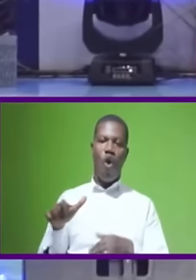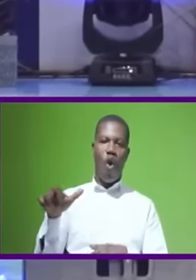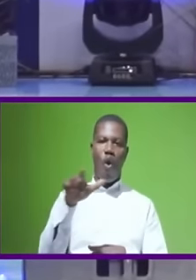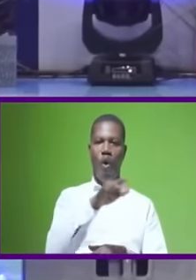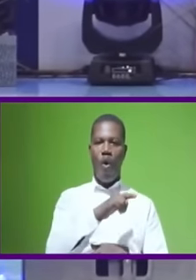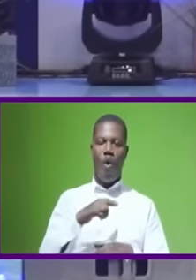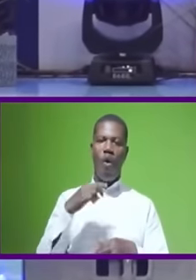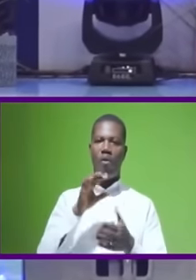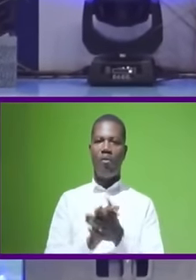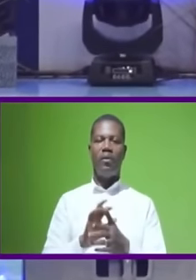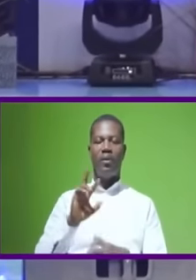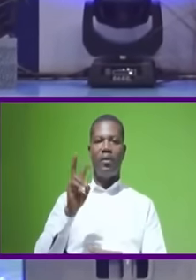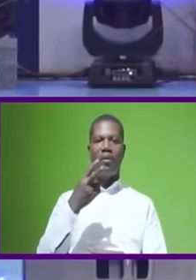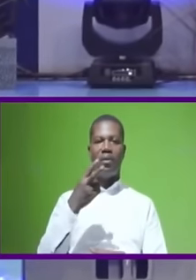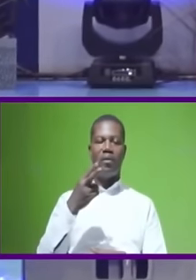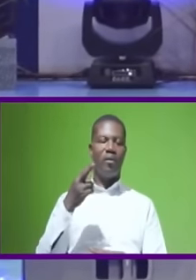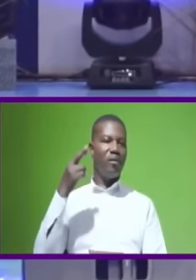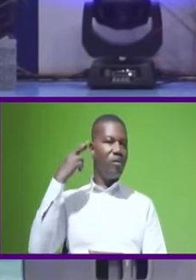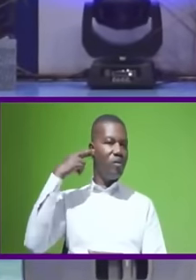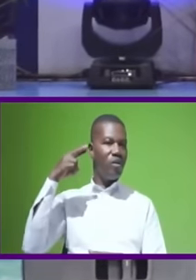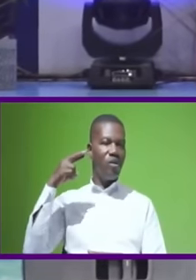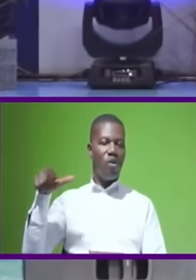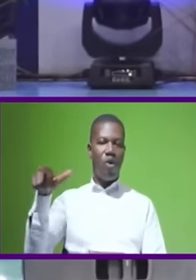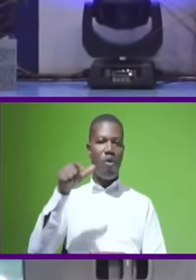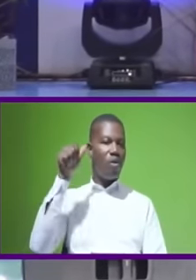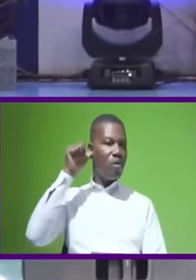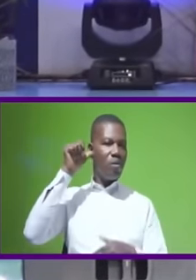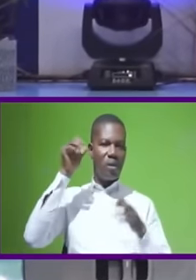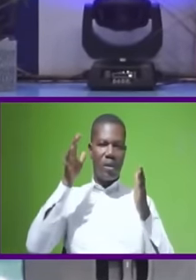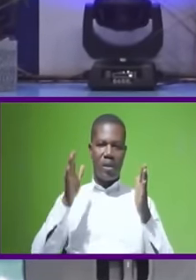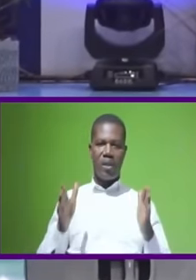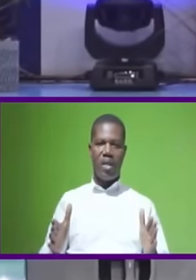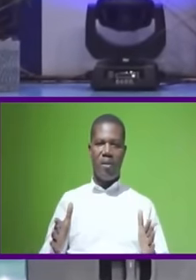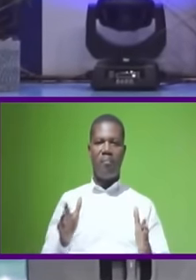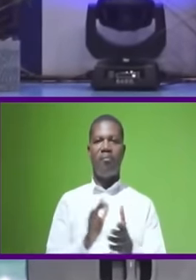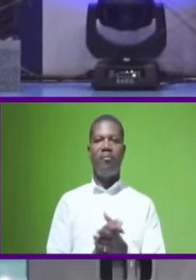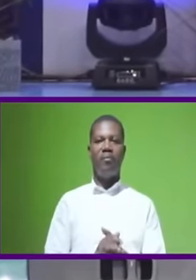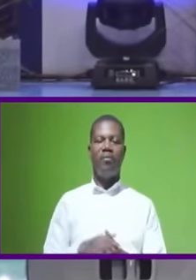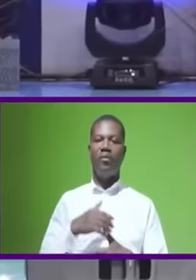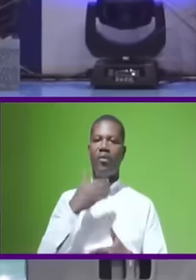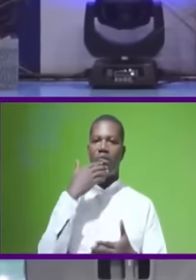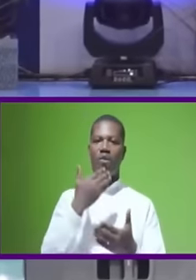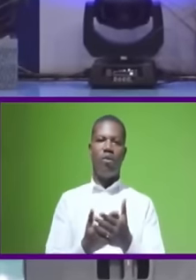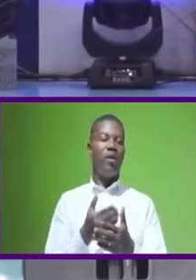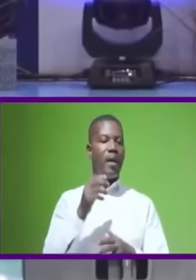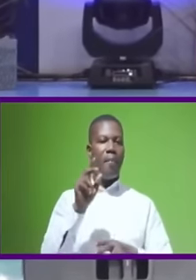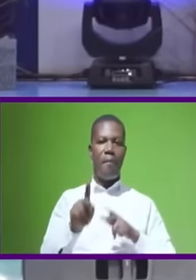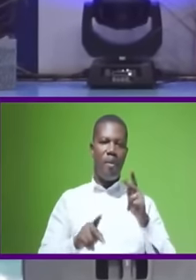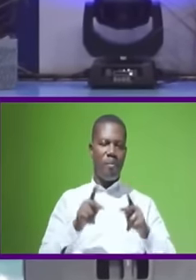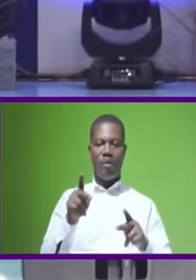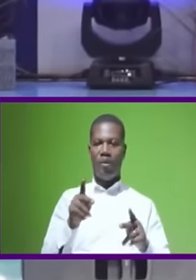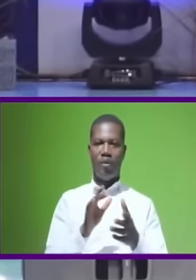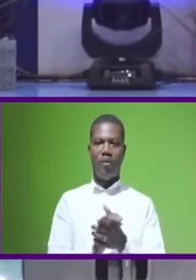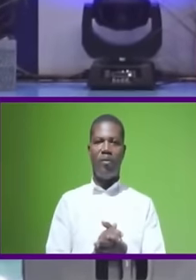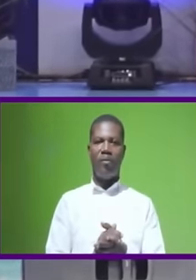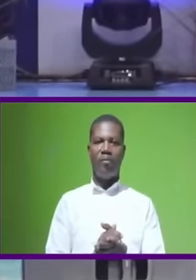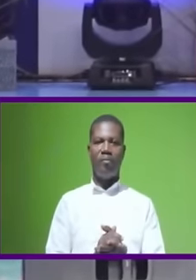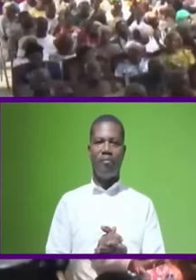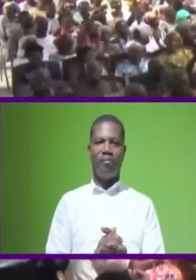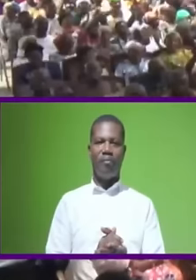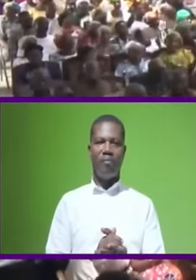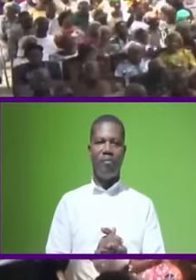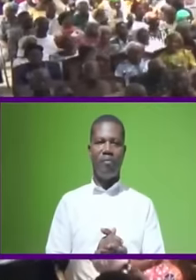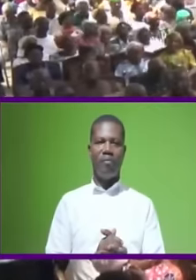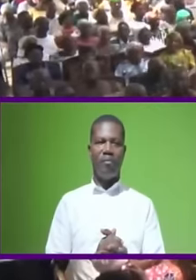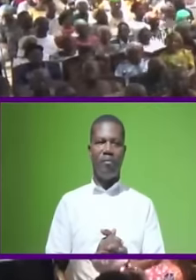Second Chance FM stations, TFO, any another. Adolfo, Papabi.